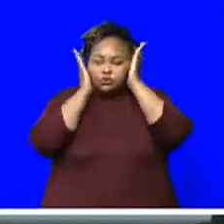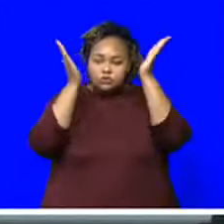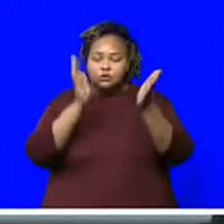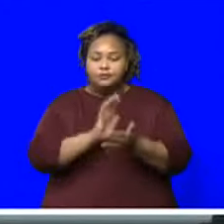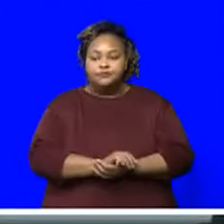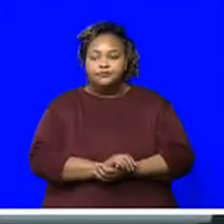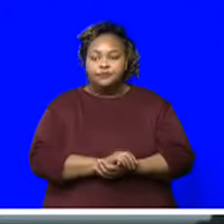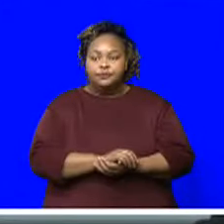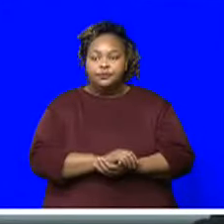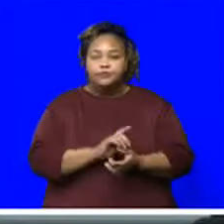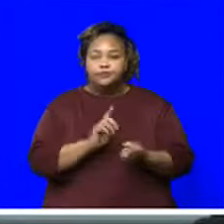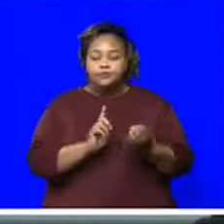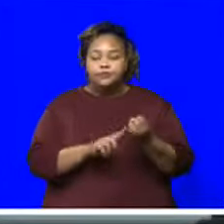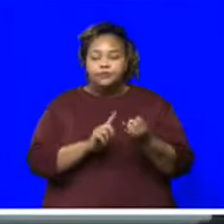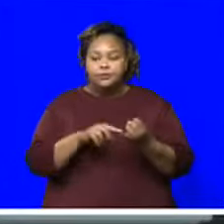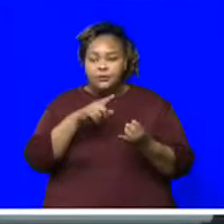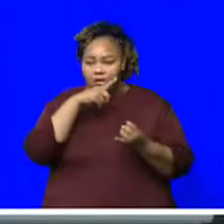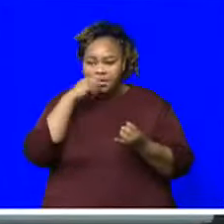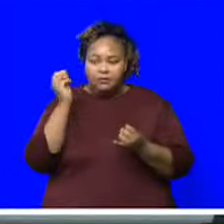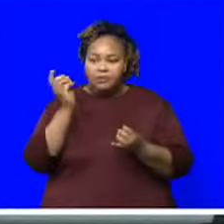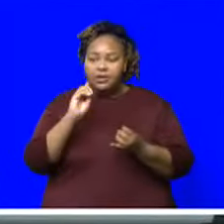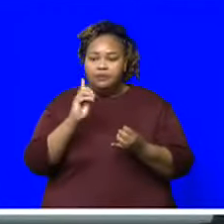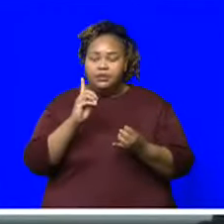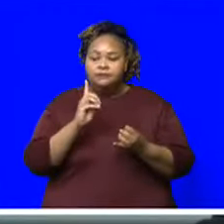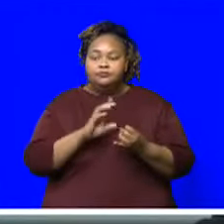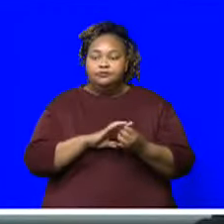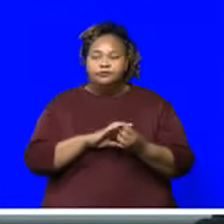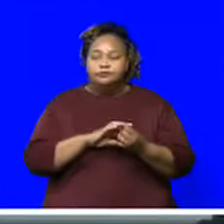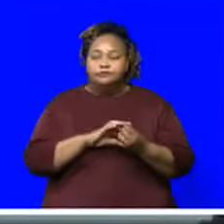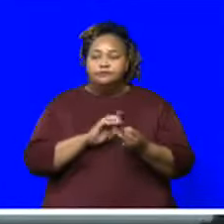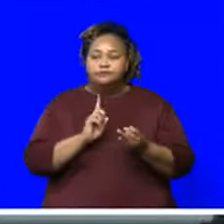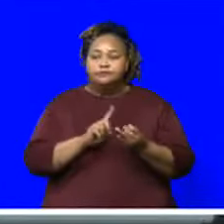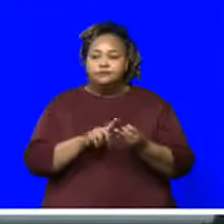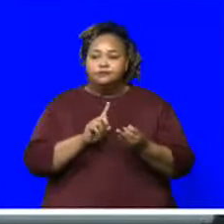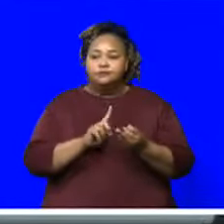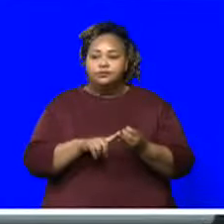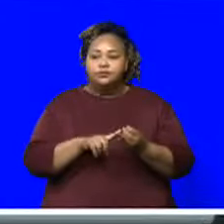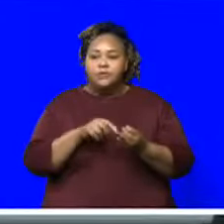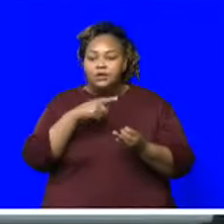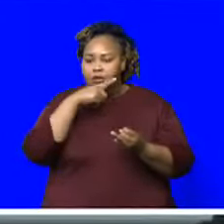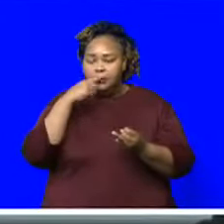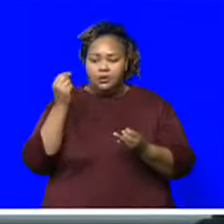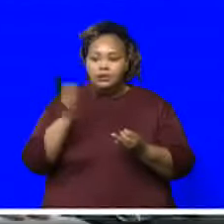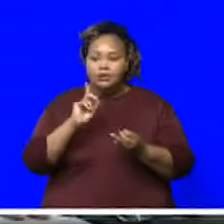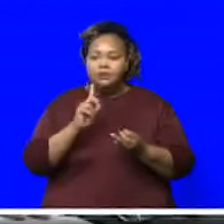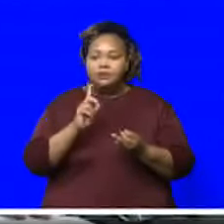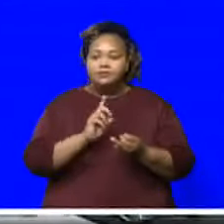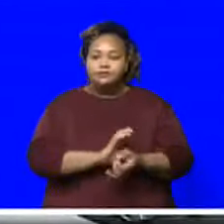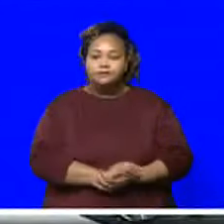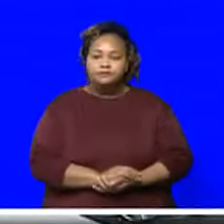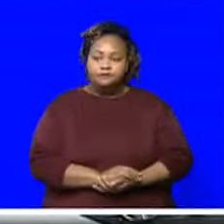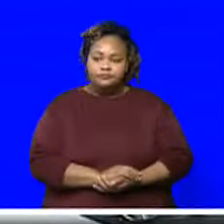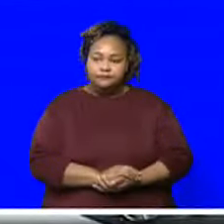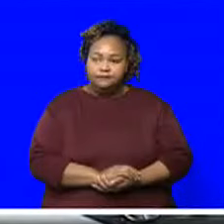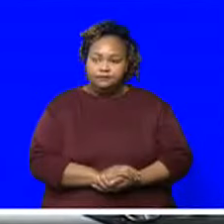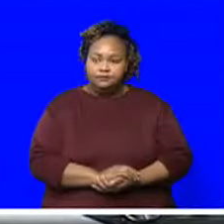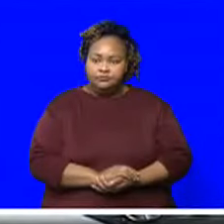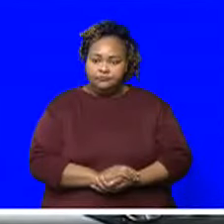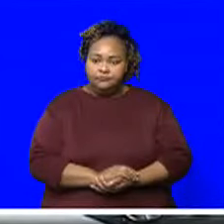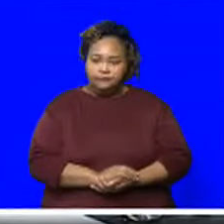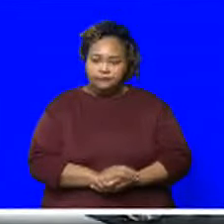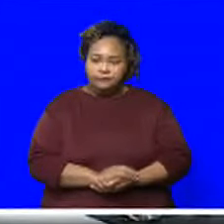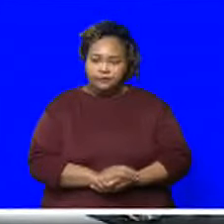the name of Tabiso Dlamini, together with Zweli Dlamini. Part of the